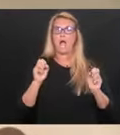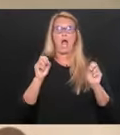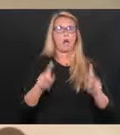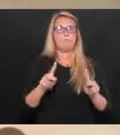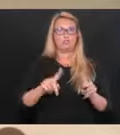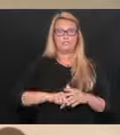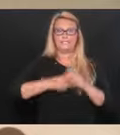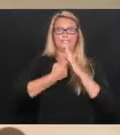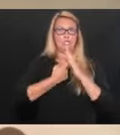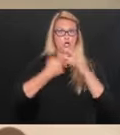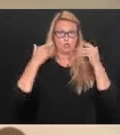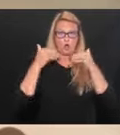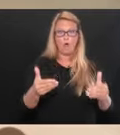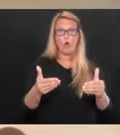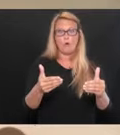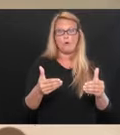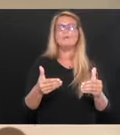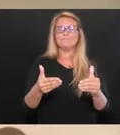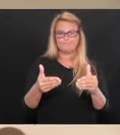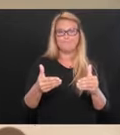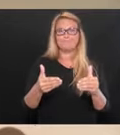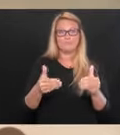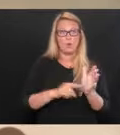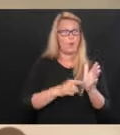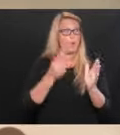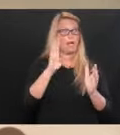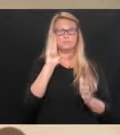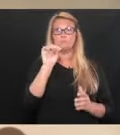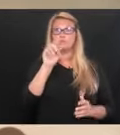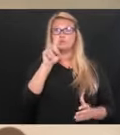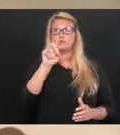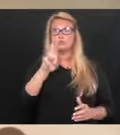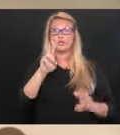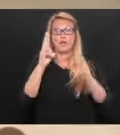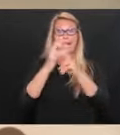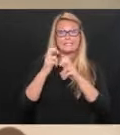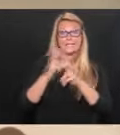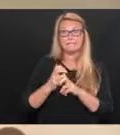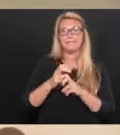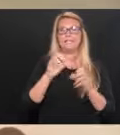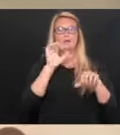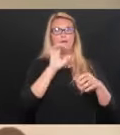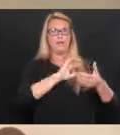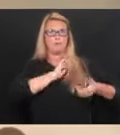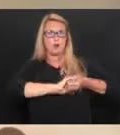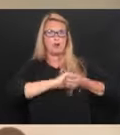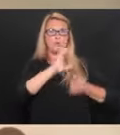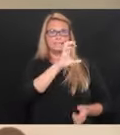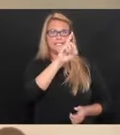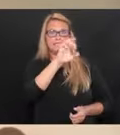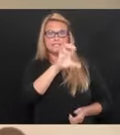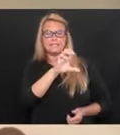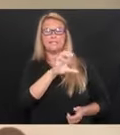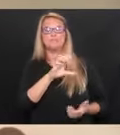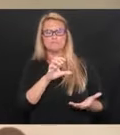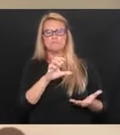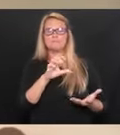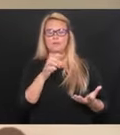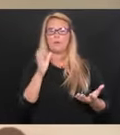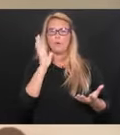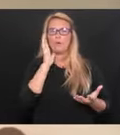exists, after the booster assessment and the work with CDC and others, we will